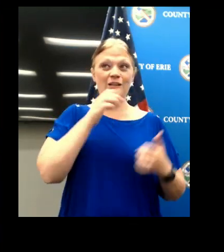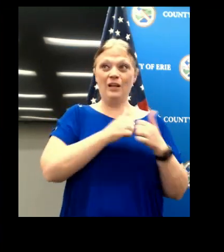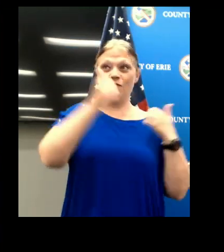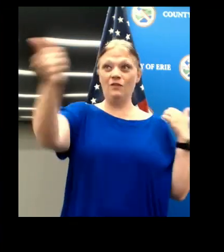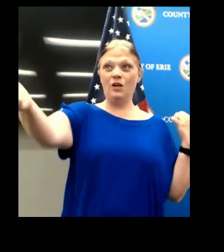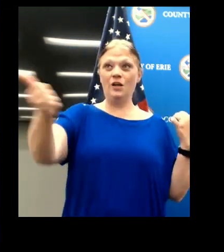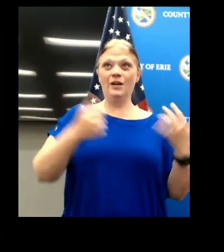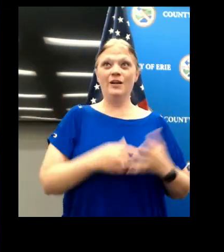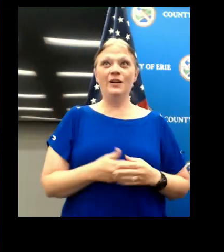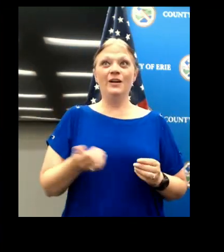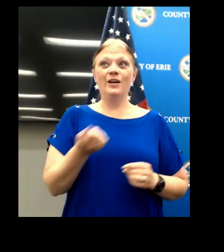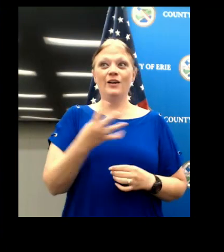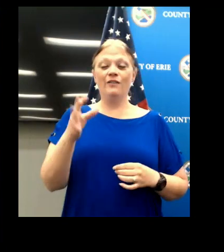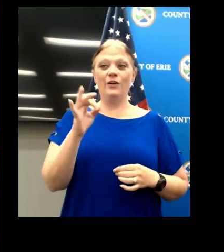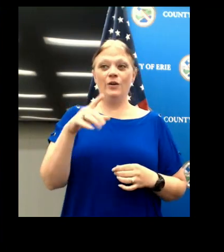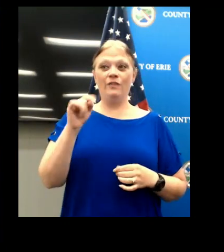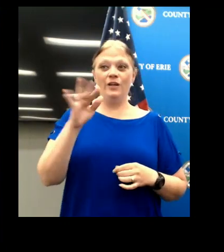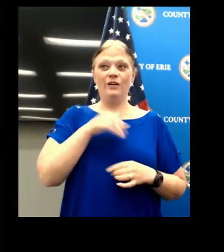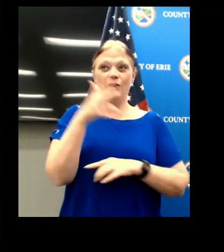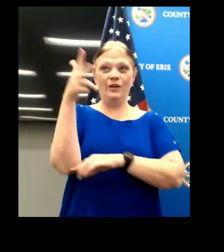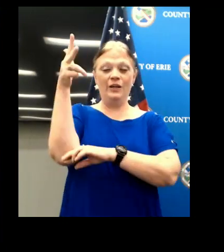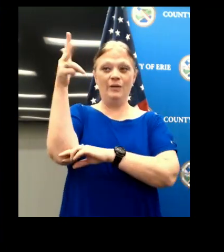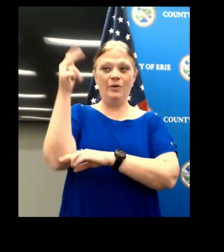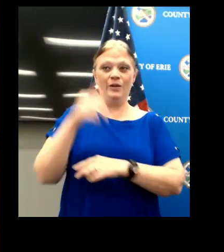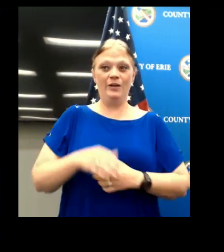You're within a few feet of your cameraman, so.